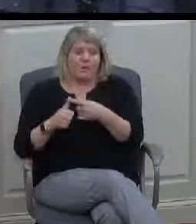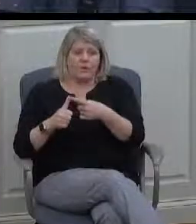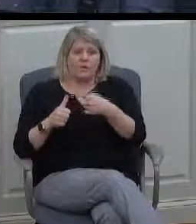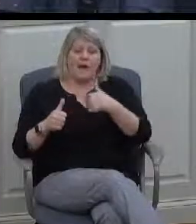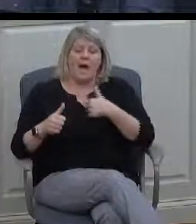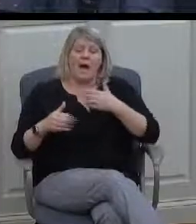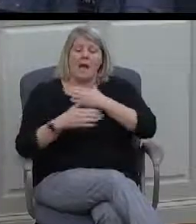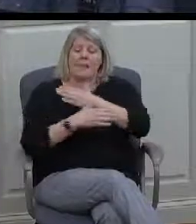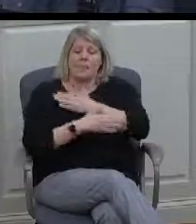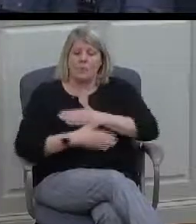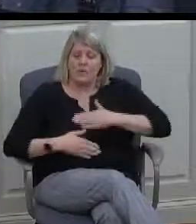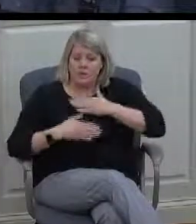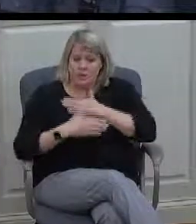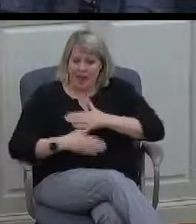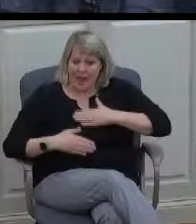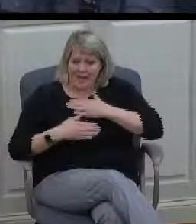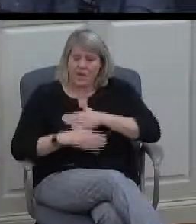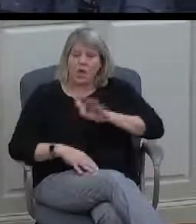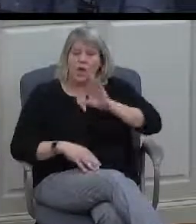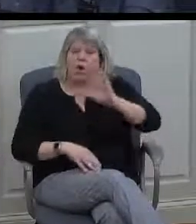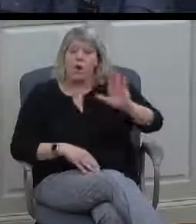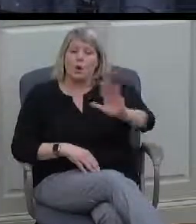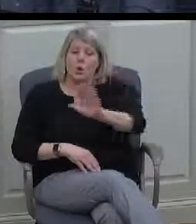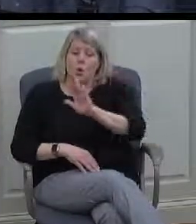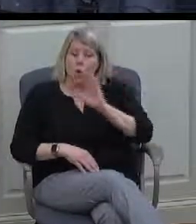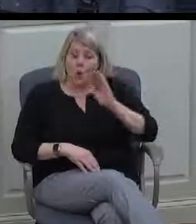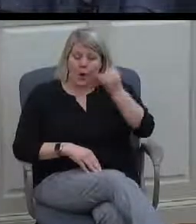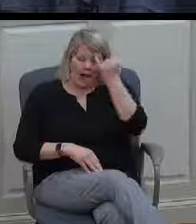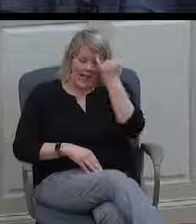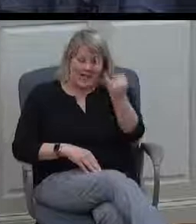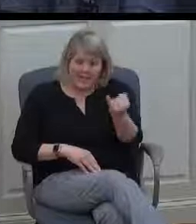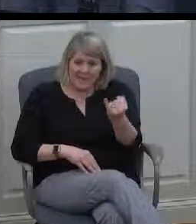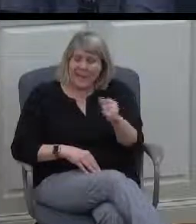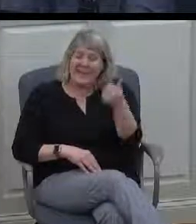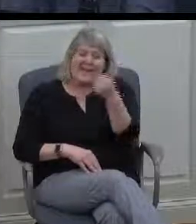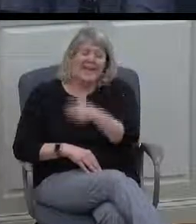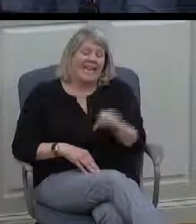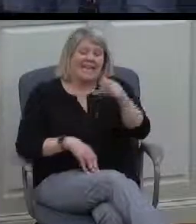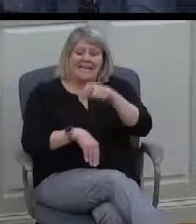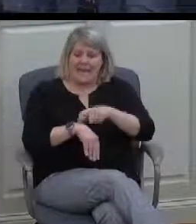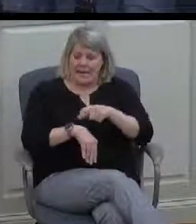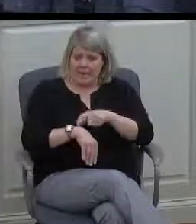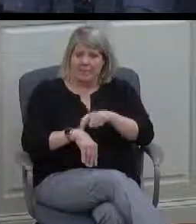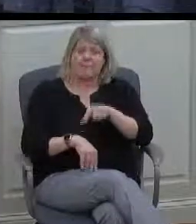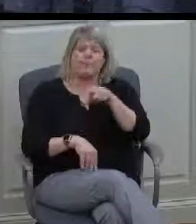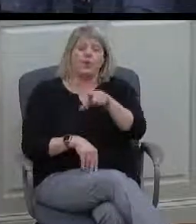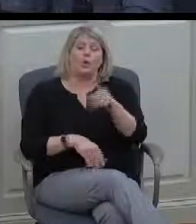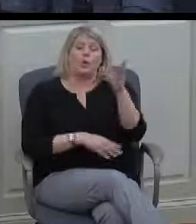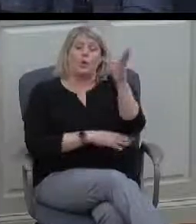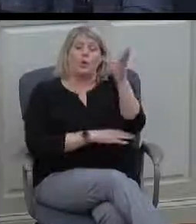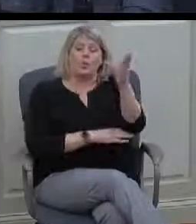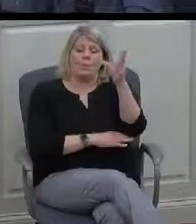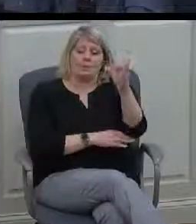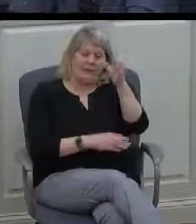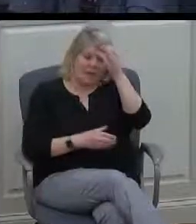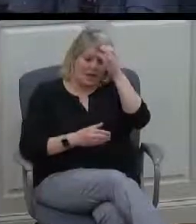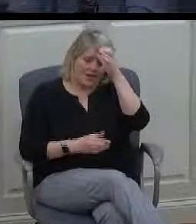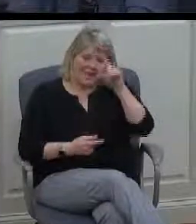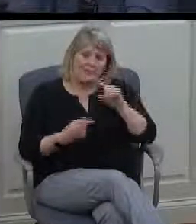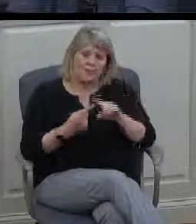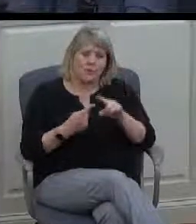think the concept is right on target. Anytime you present a new concept to a community, there's going to